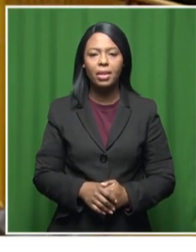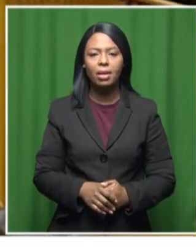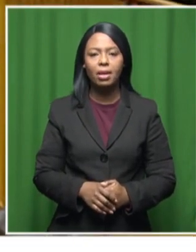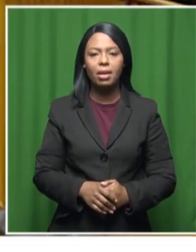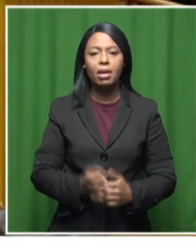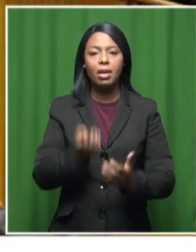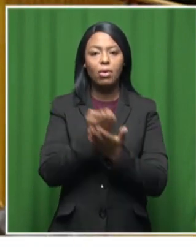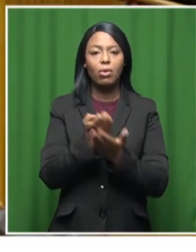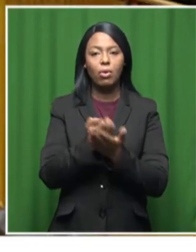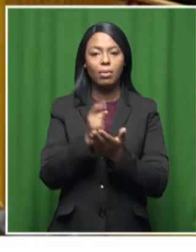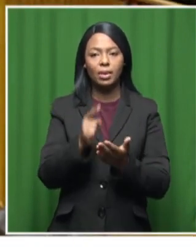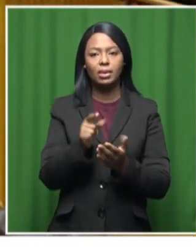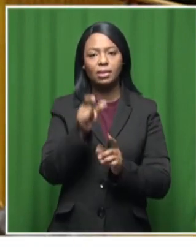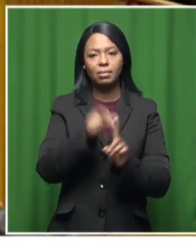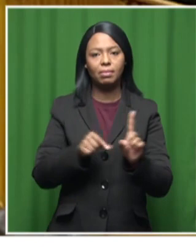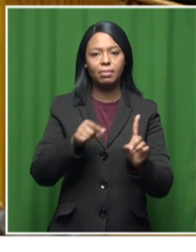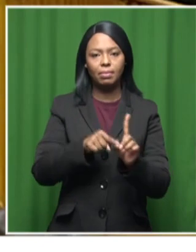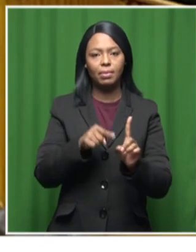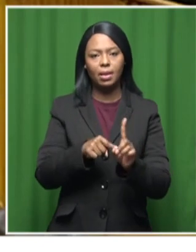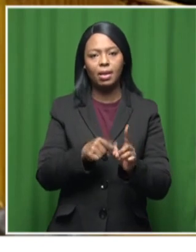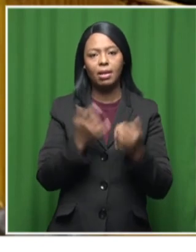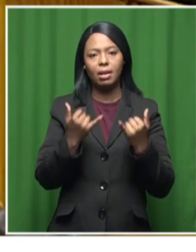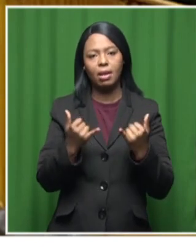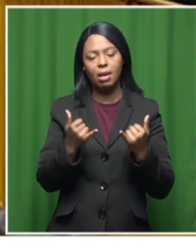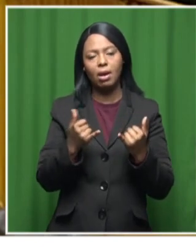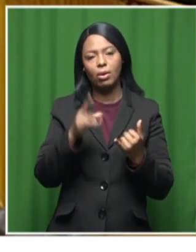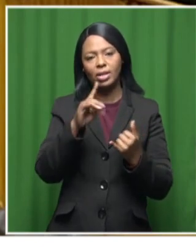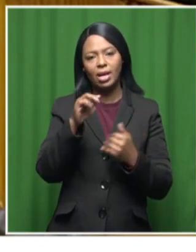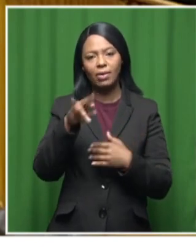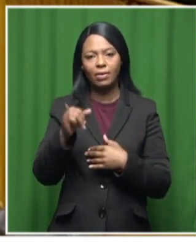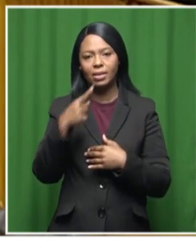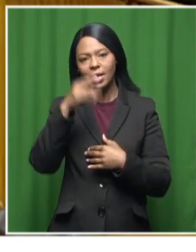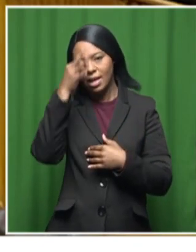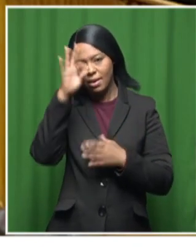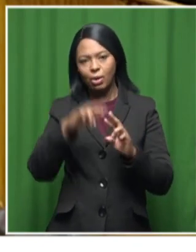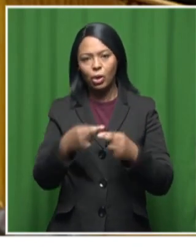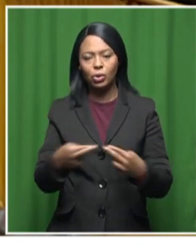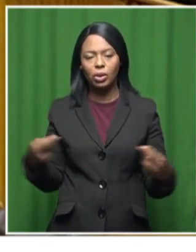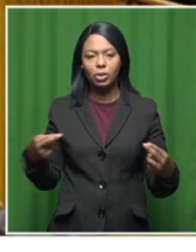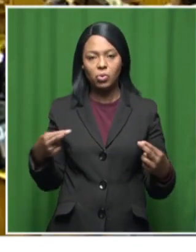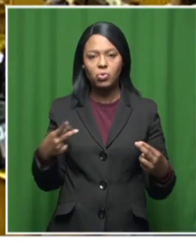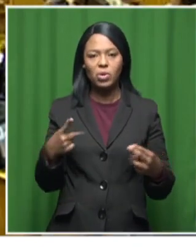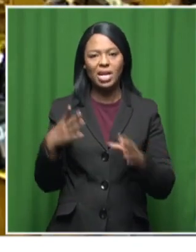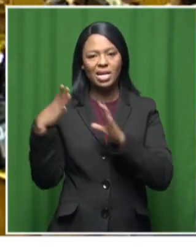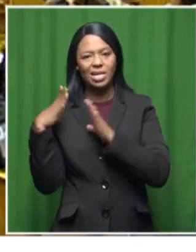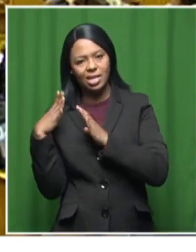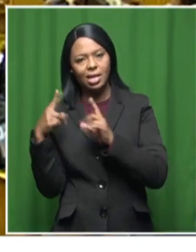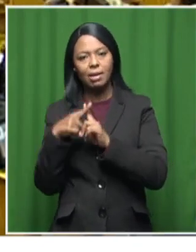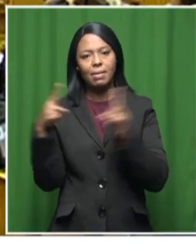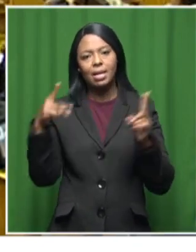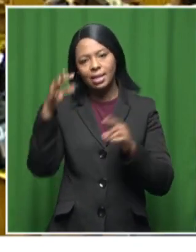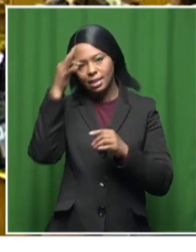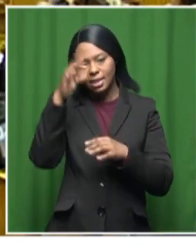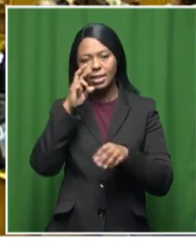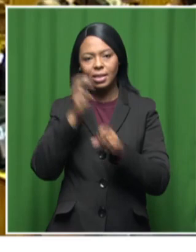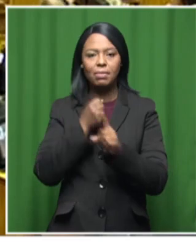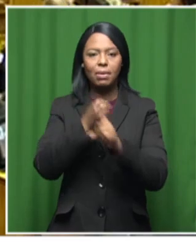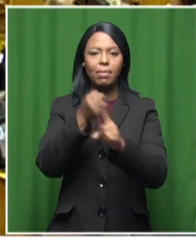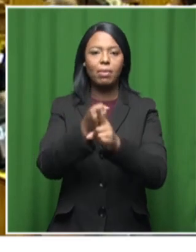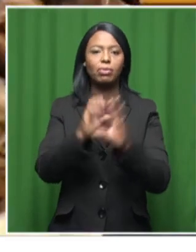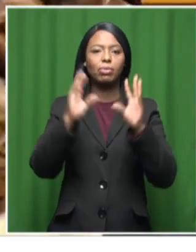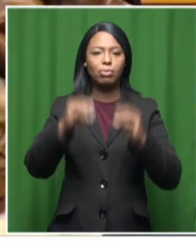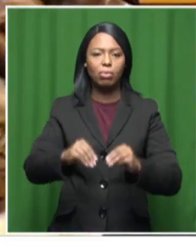Economist Dawie Roodt says that even though government resources are already stretched, the state should spend more money on fighting